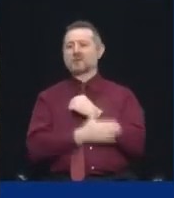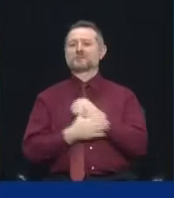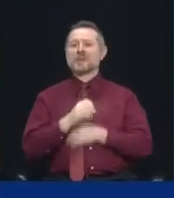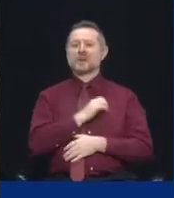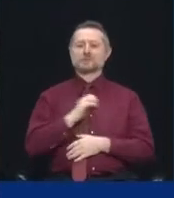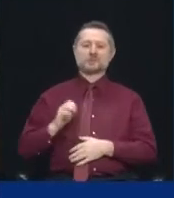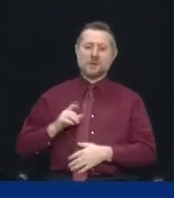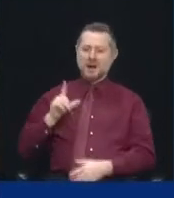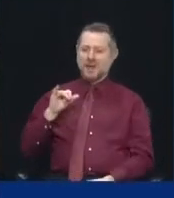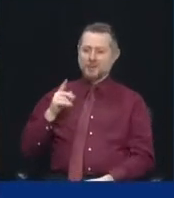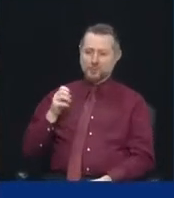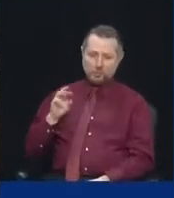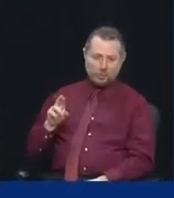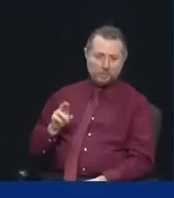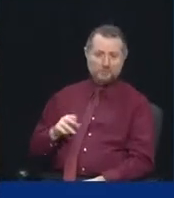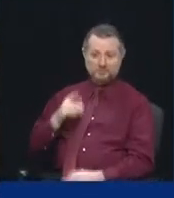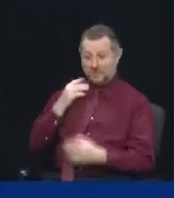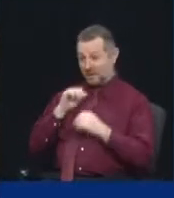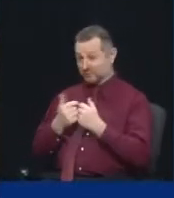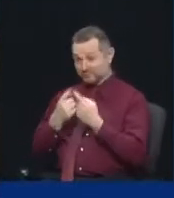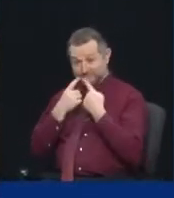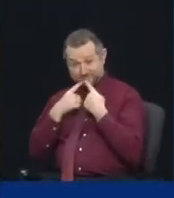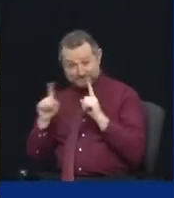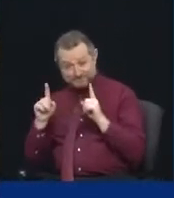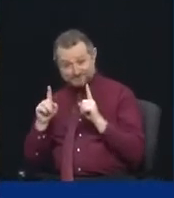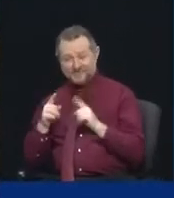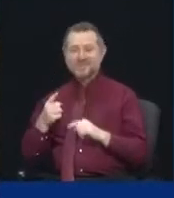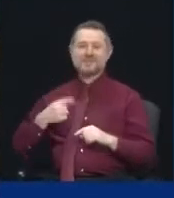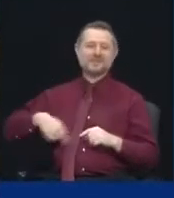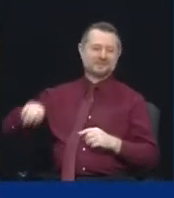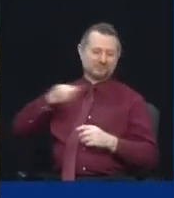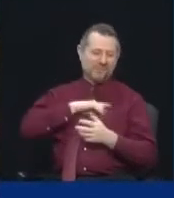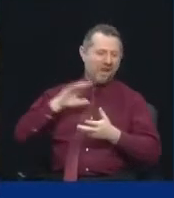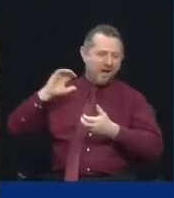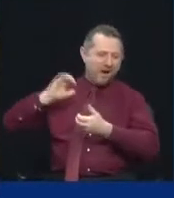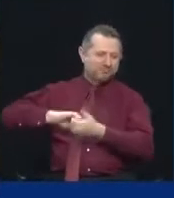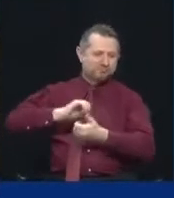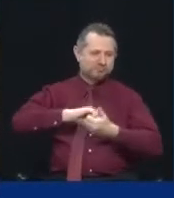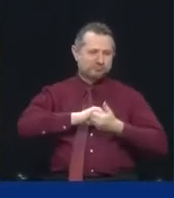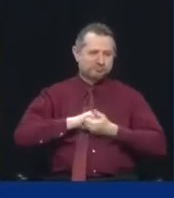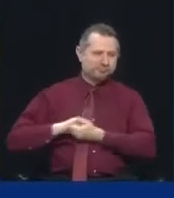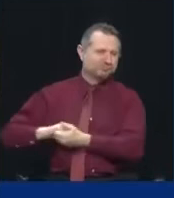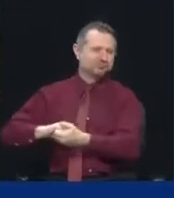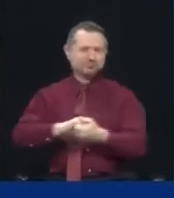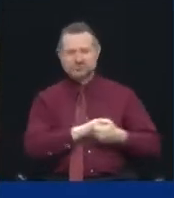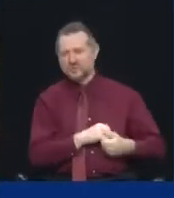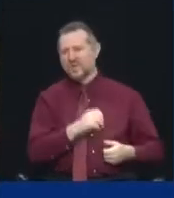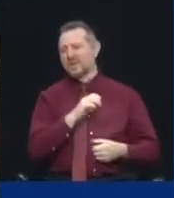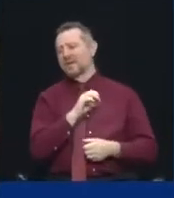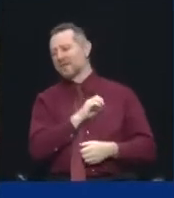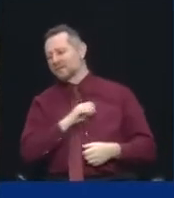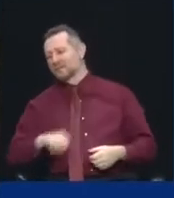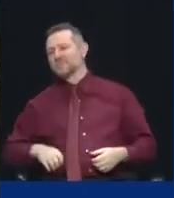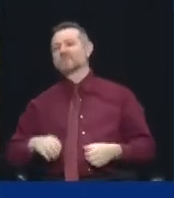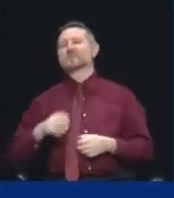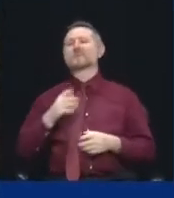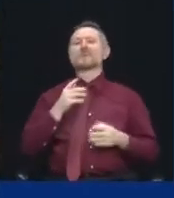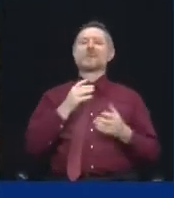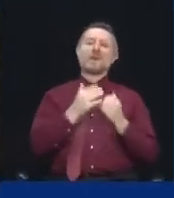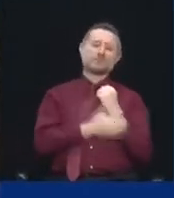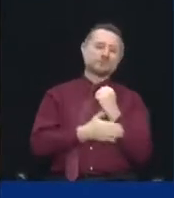this happens without the partnership of the mayor and the county executive. They make everything happen. Let's give them another round of